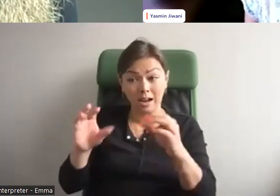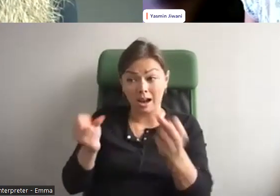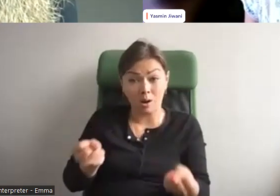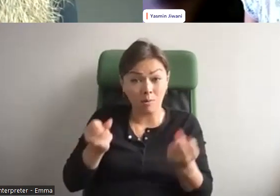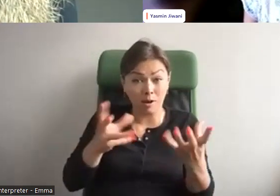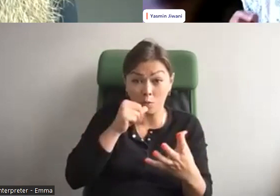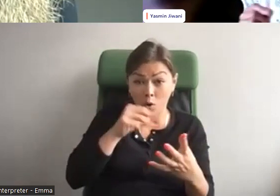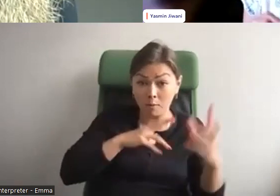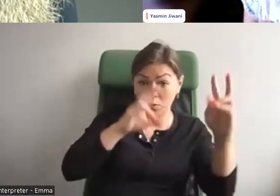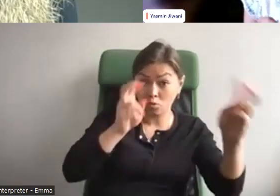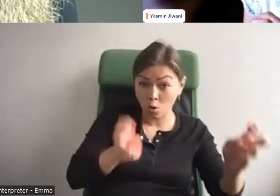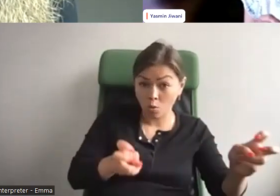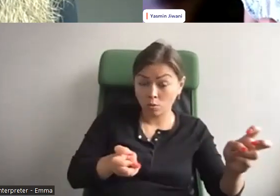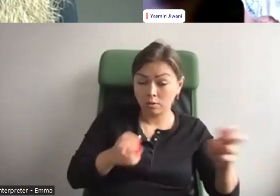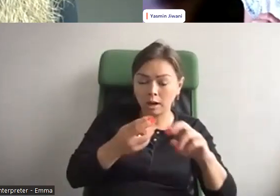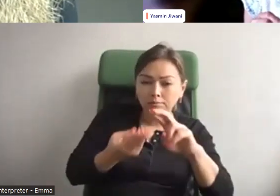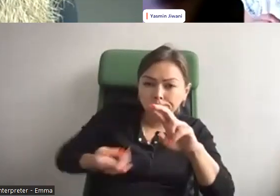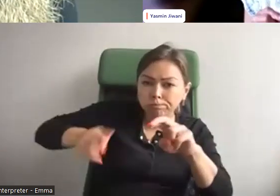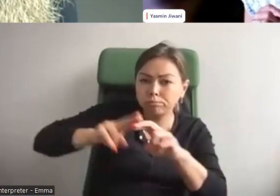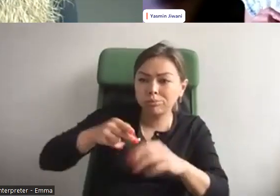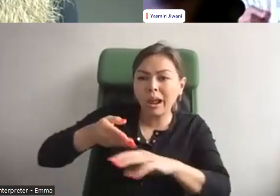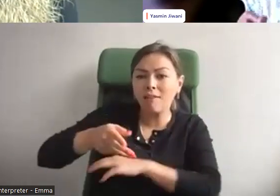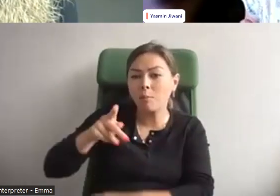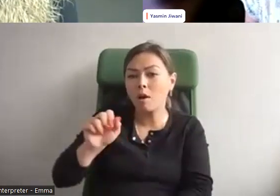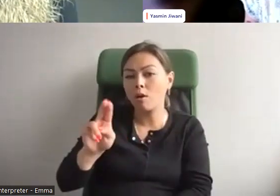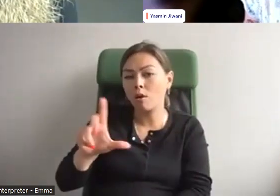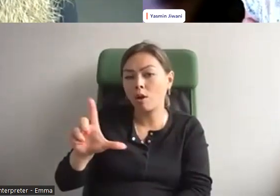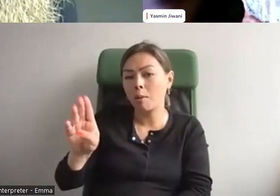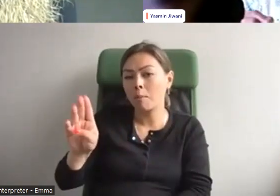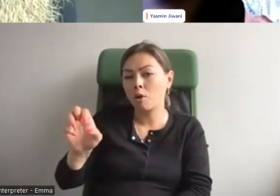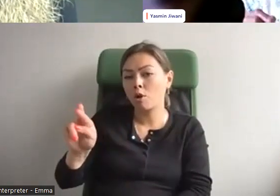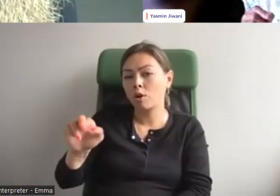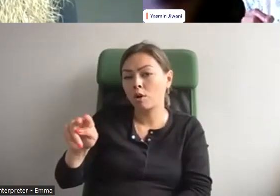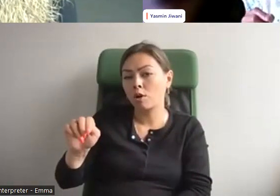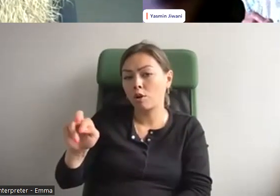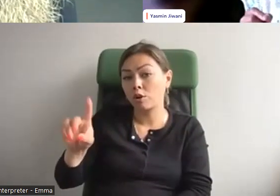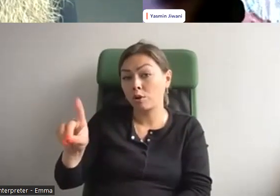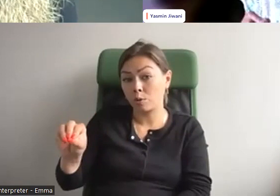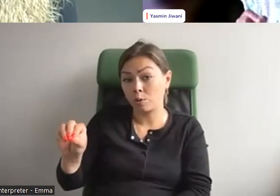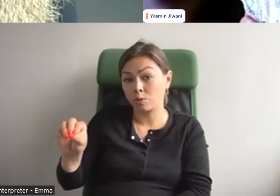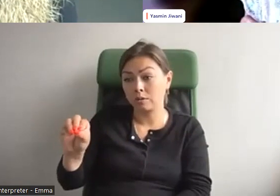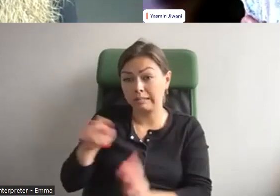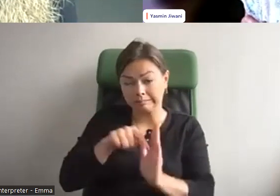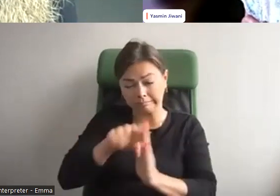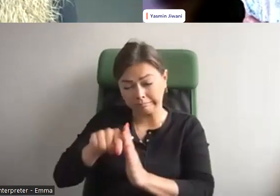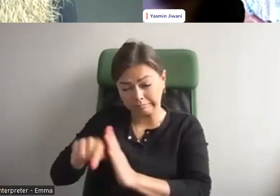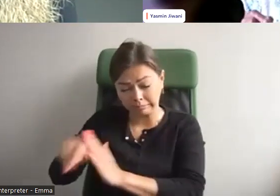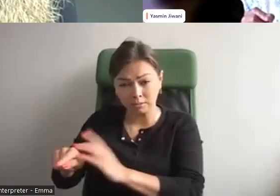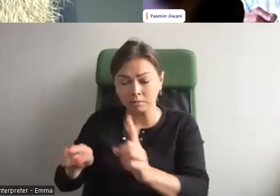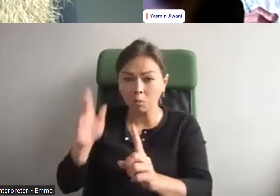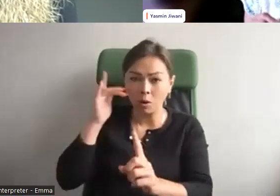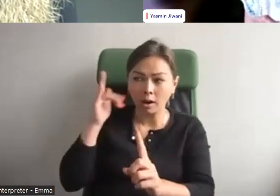Bernardo case really brings up the point of what has been described, even in terms of critical journalism